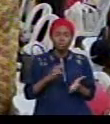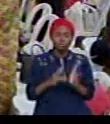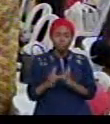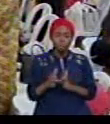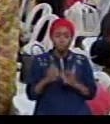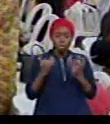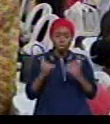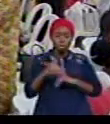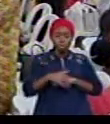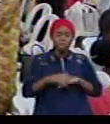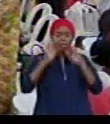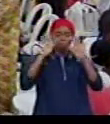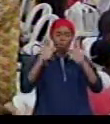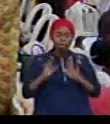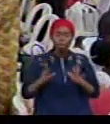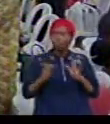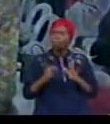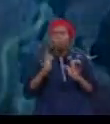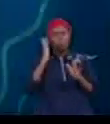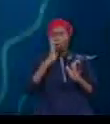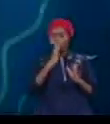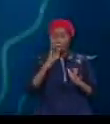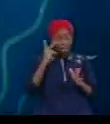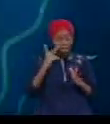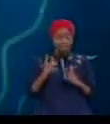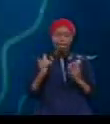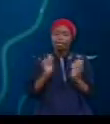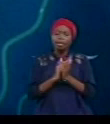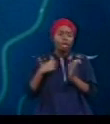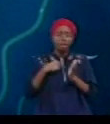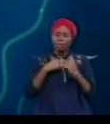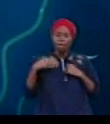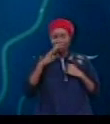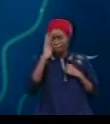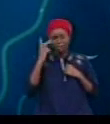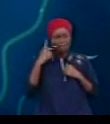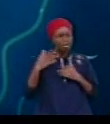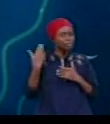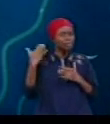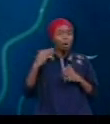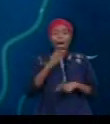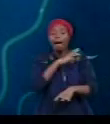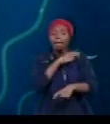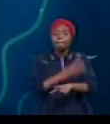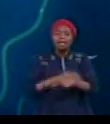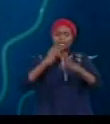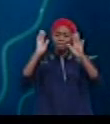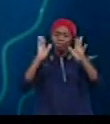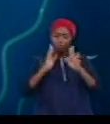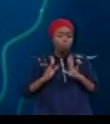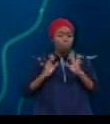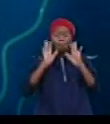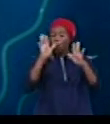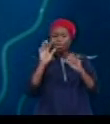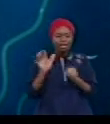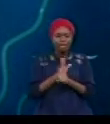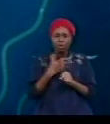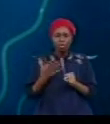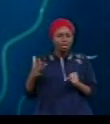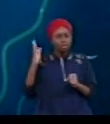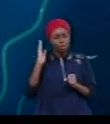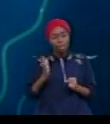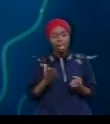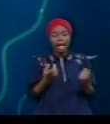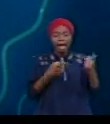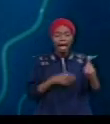before. Unprecedented miracles, mighty miracles, incredible things will begin to happen in the crusade